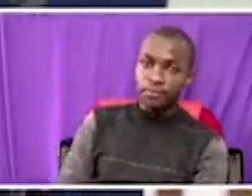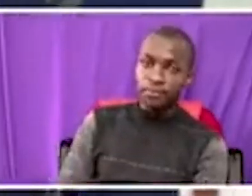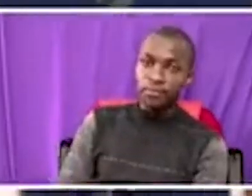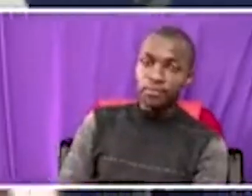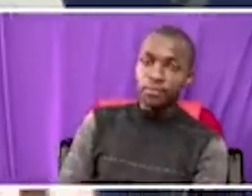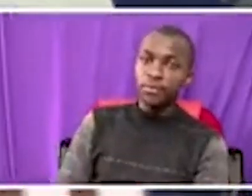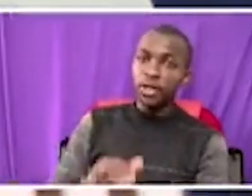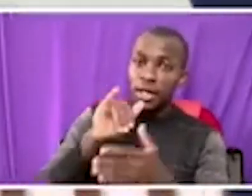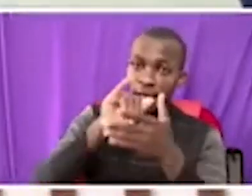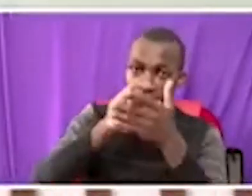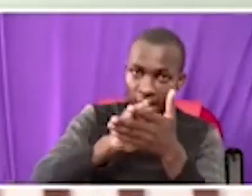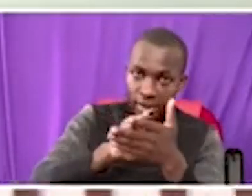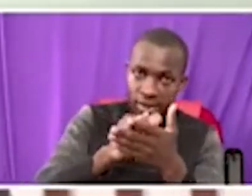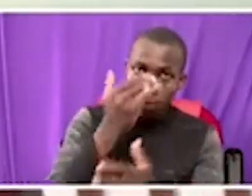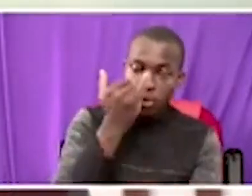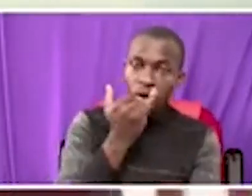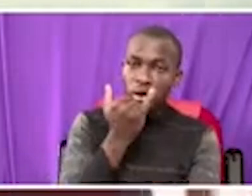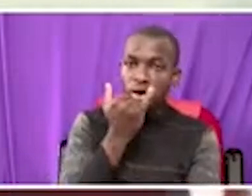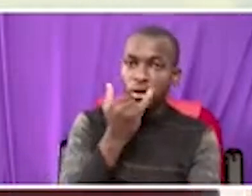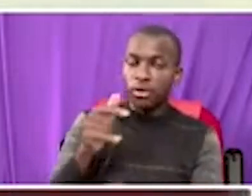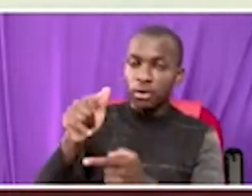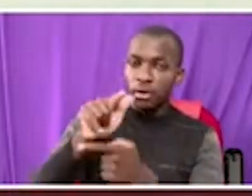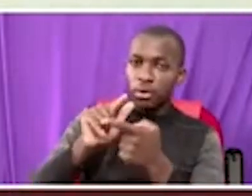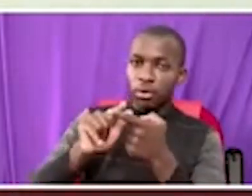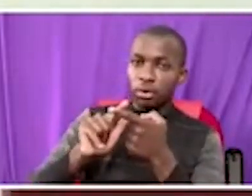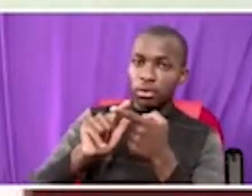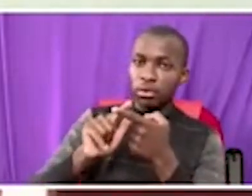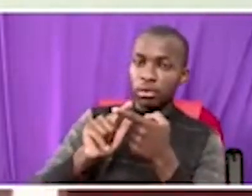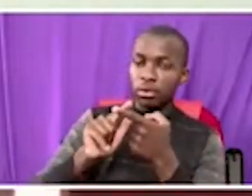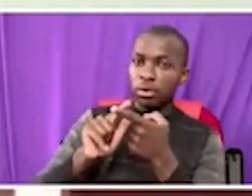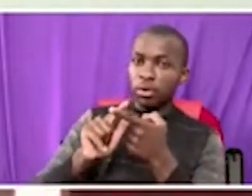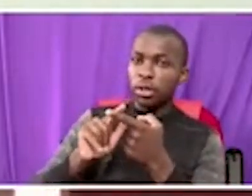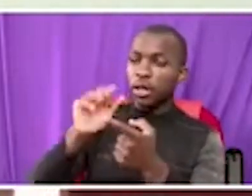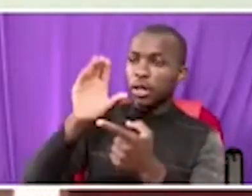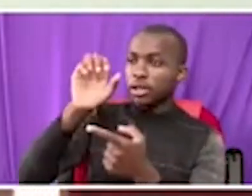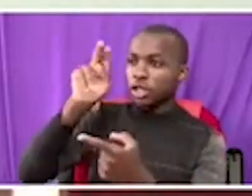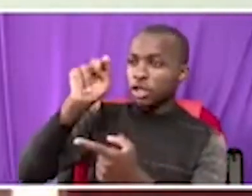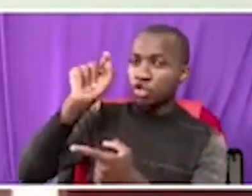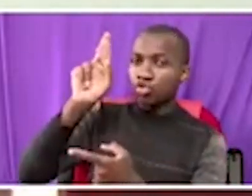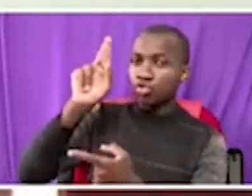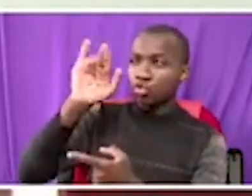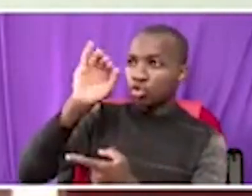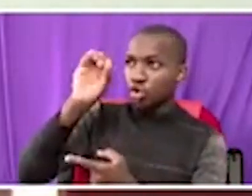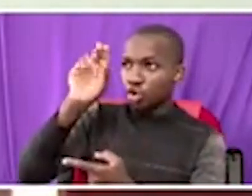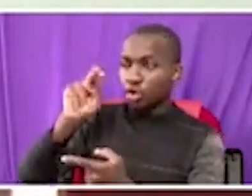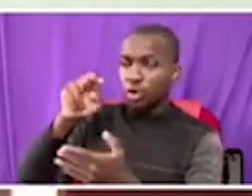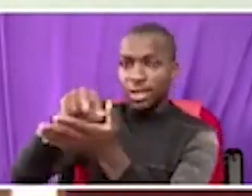And that's why, when the centurion was standing there, and